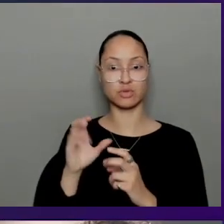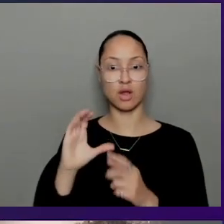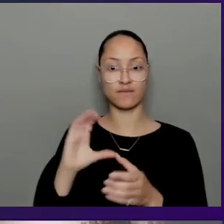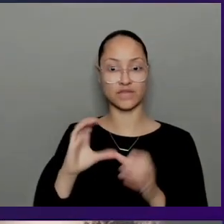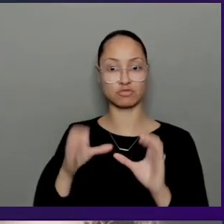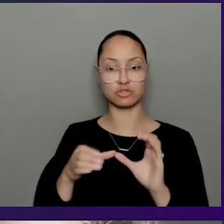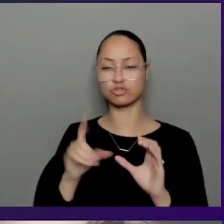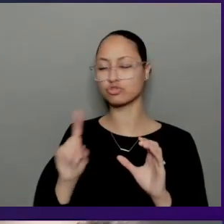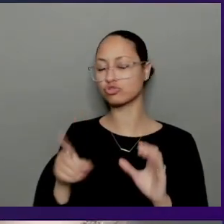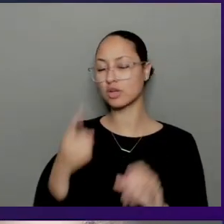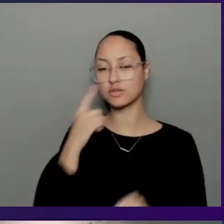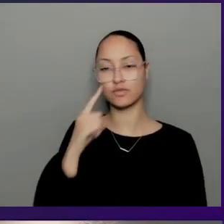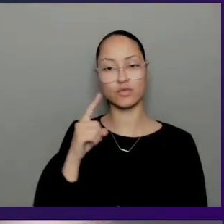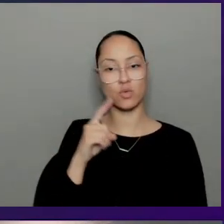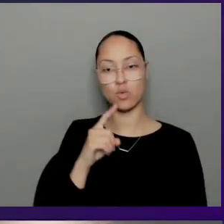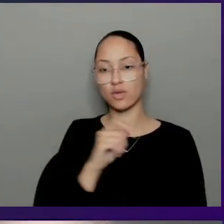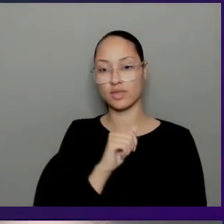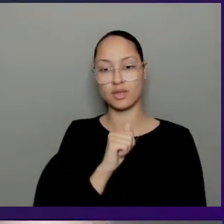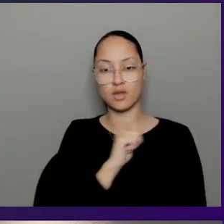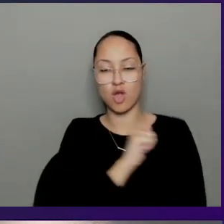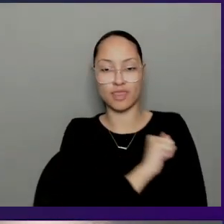for the authentication that we just created.